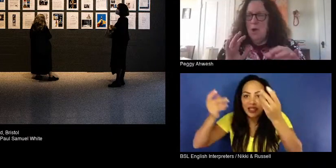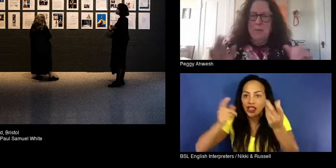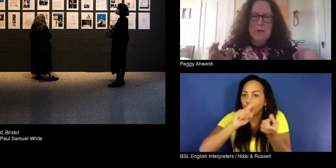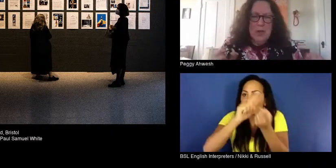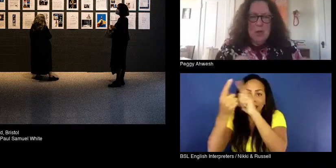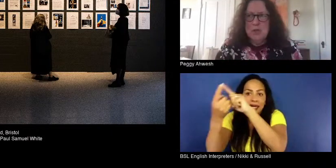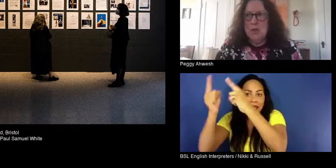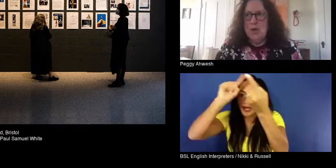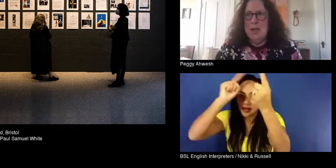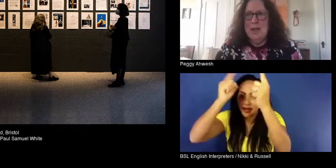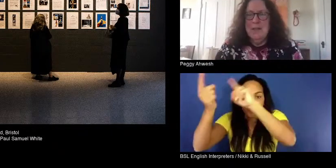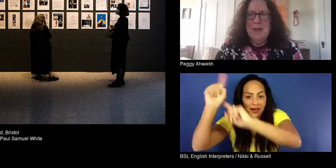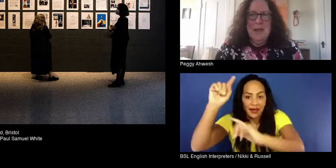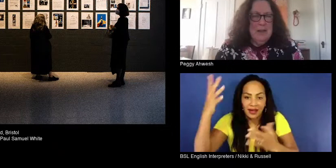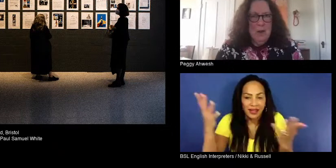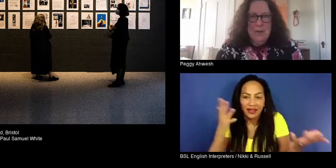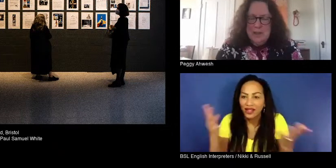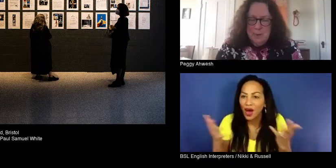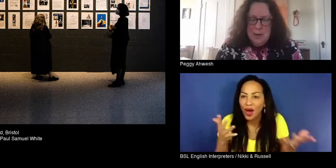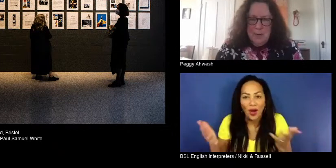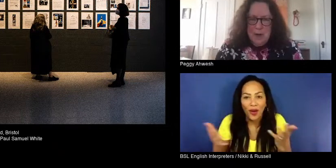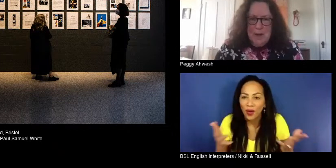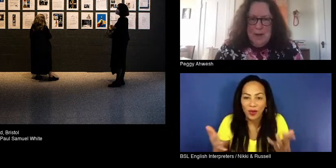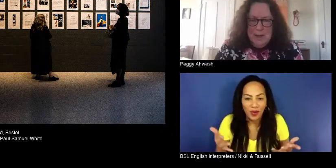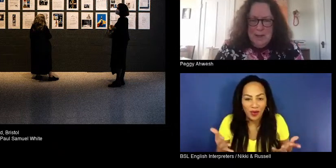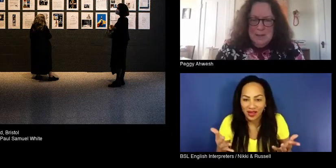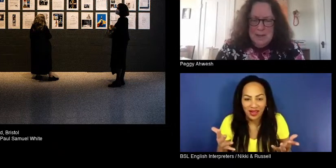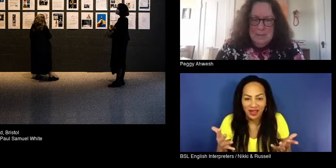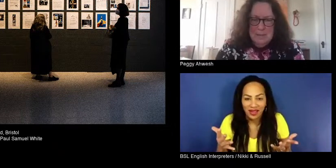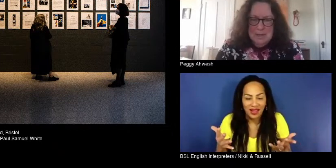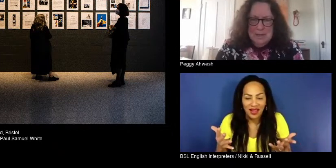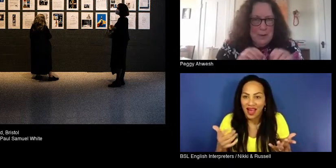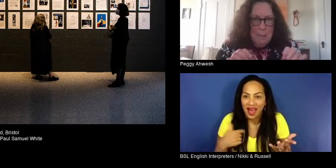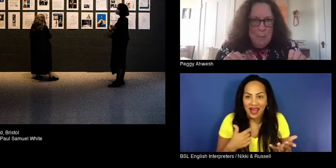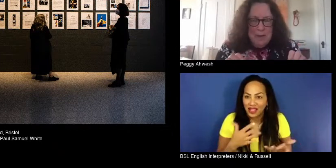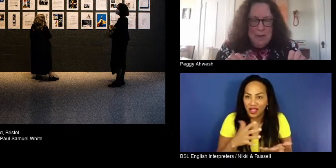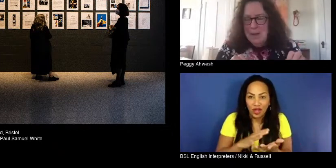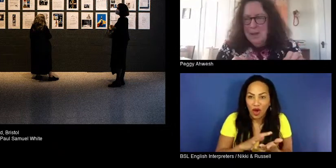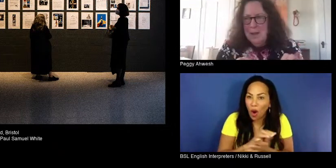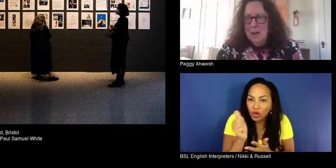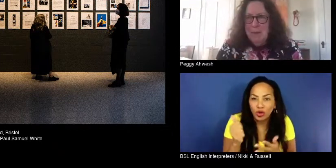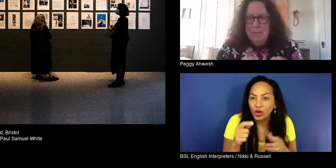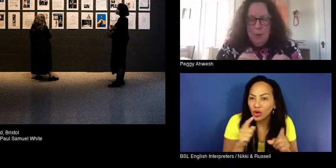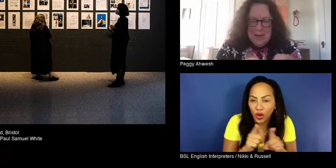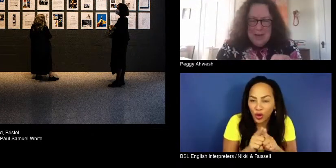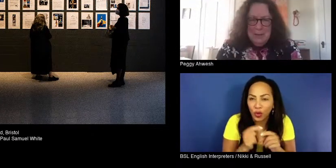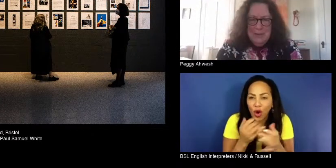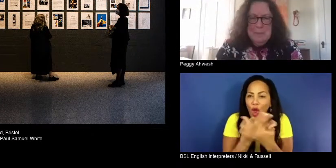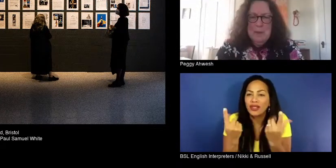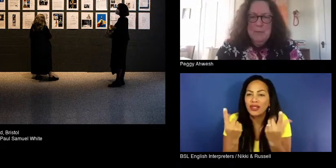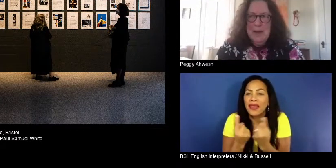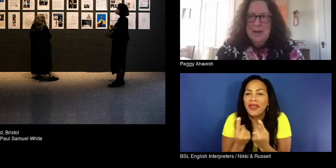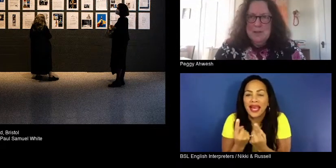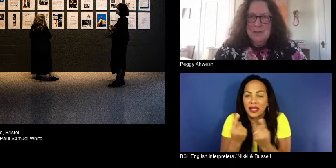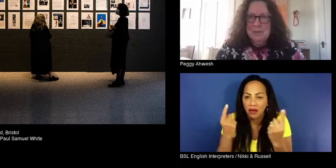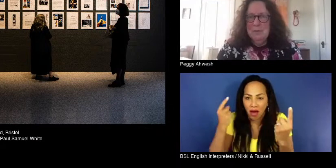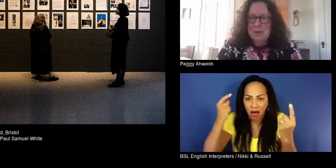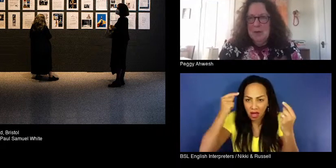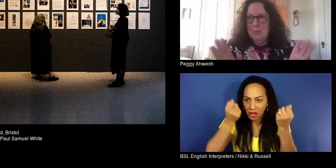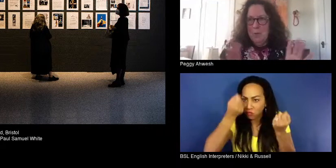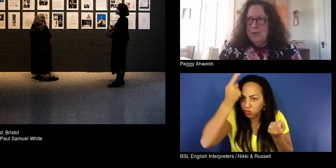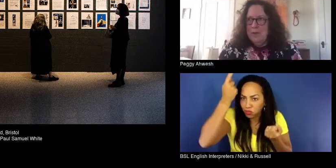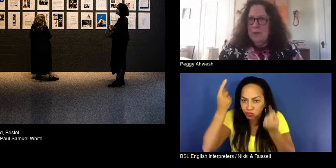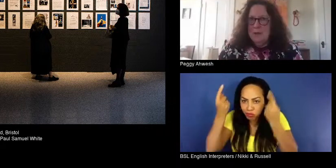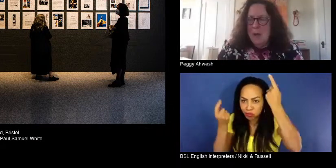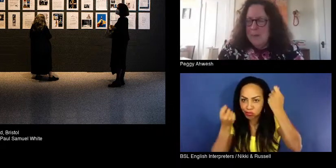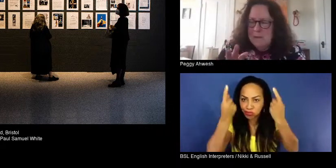so all over the culture, that and all these things were kind of operating at a single moment before they get kind of simplified into, you